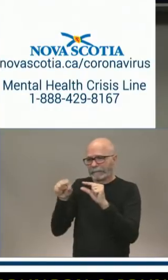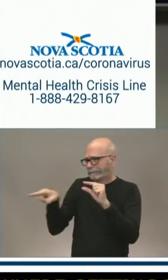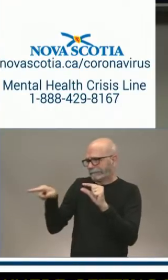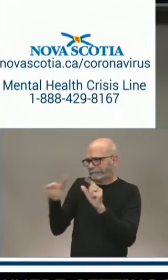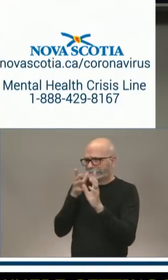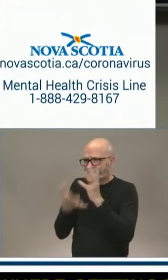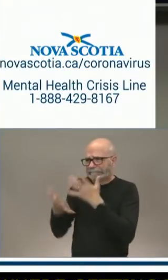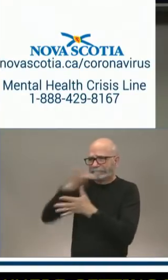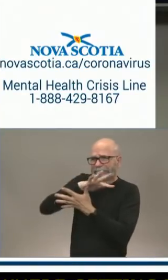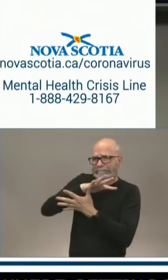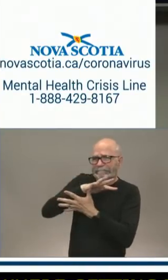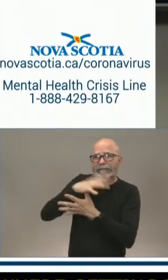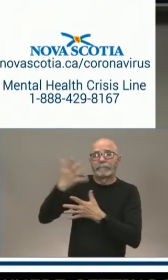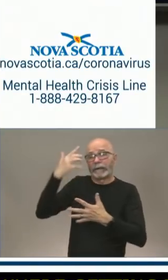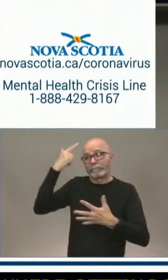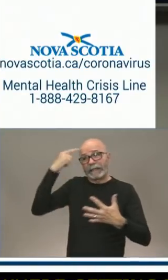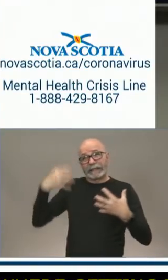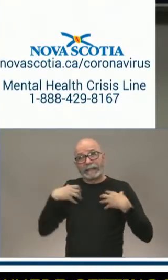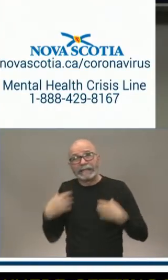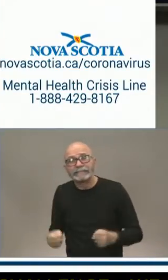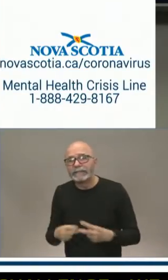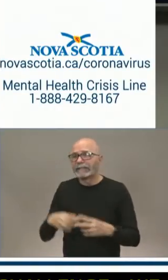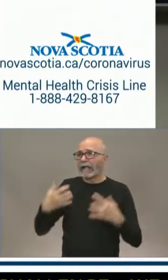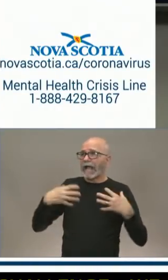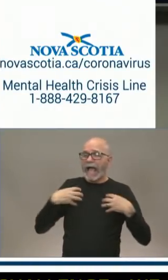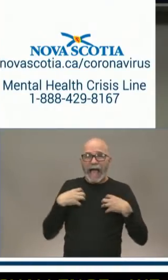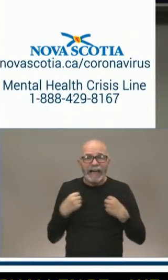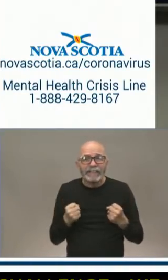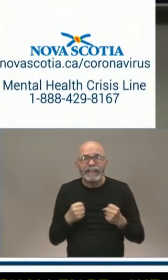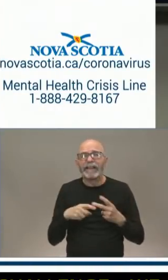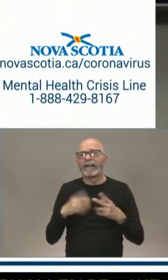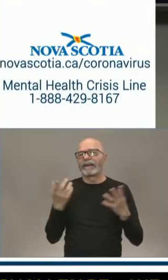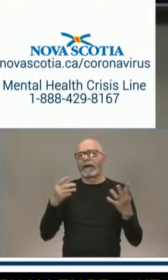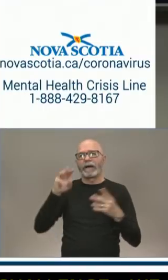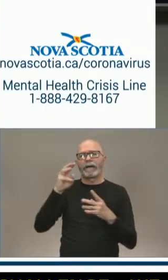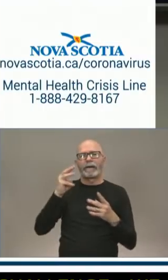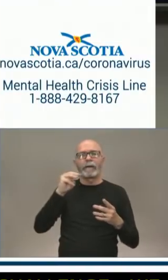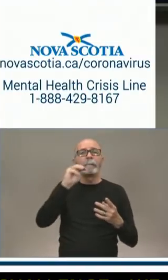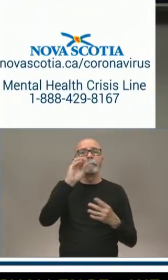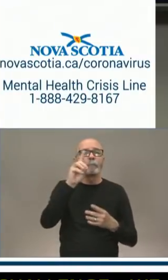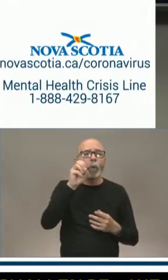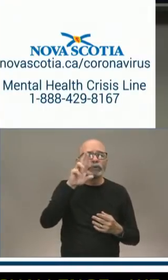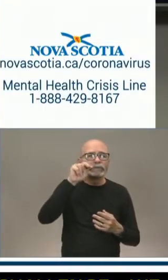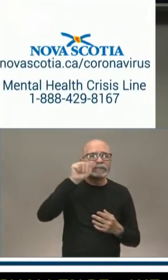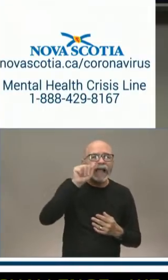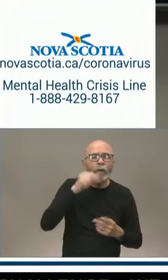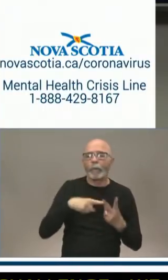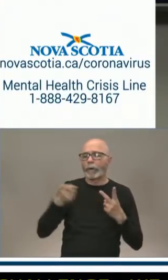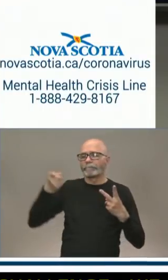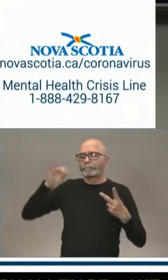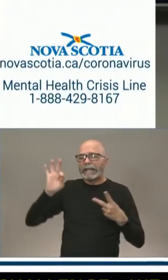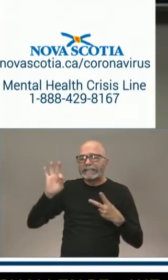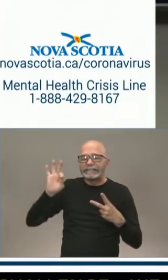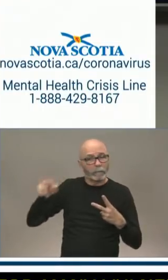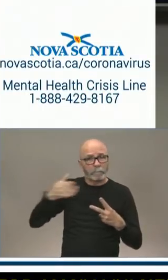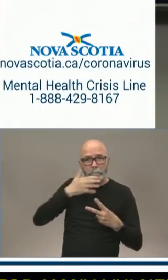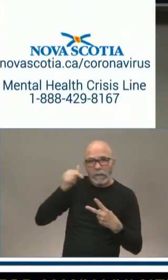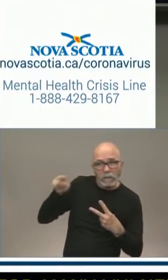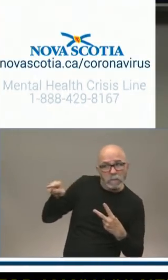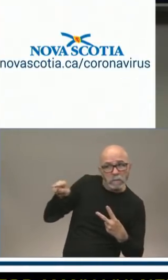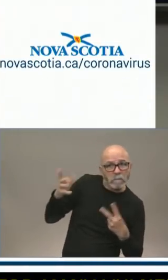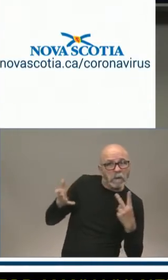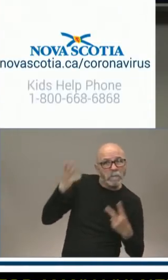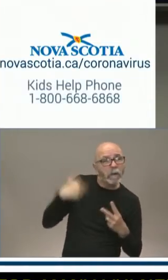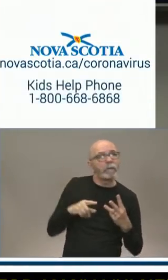already. Right now, we're using the Moderna and Pfizer vaccines. So once we get more information on the details on the amount and the